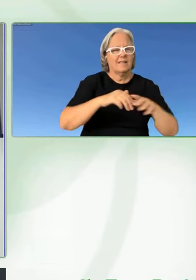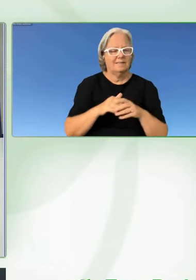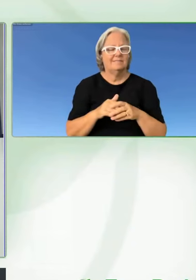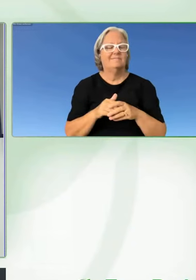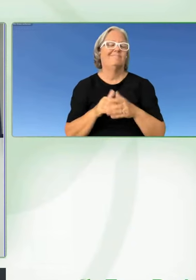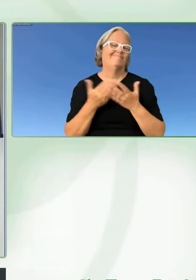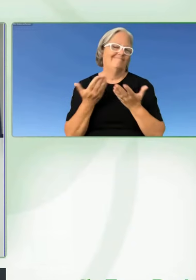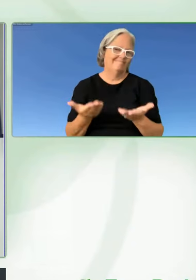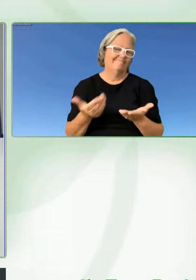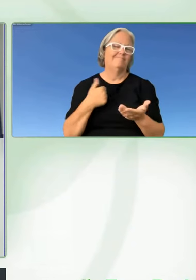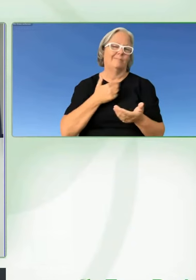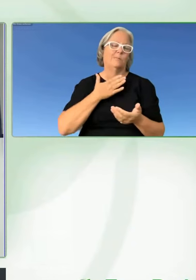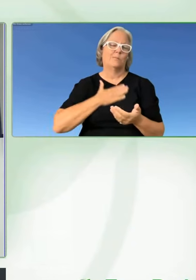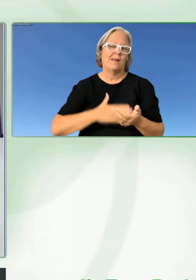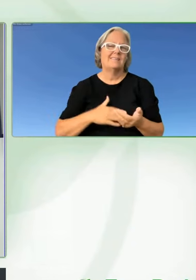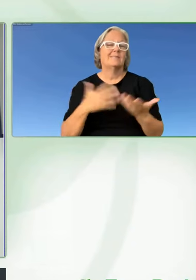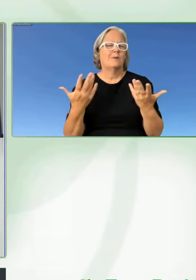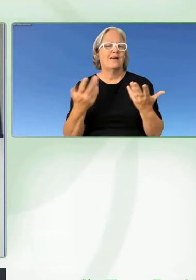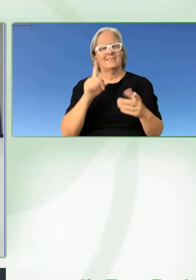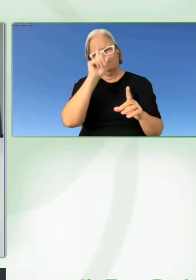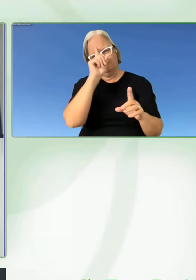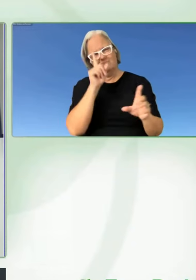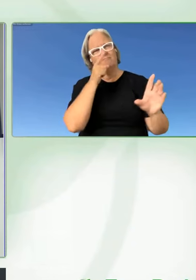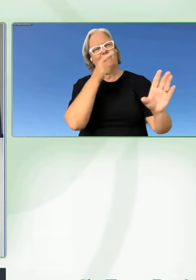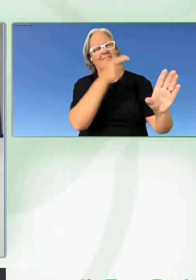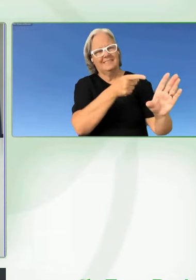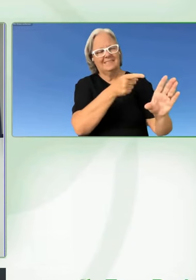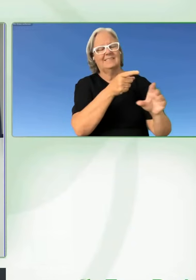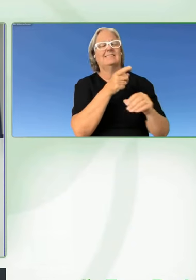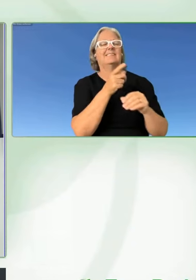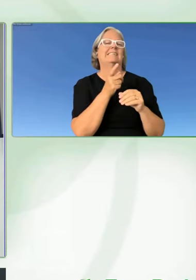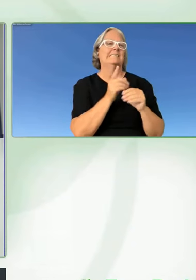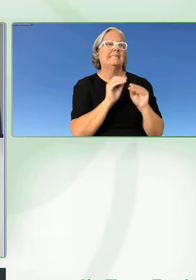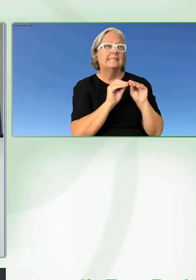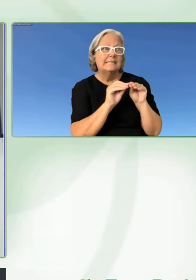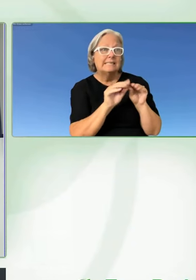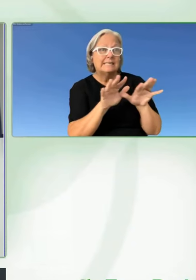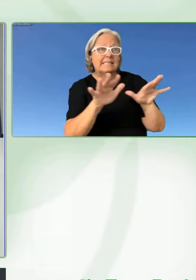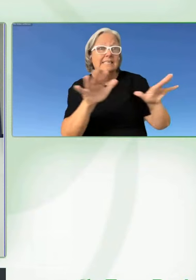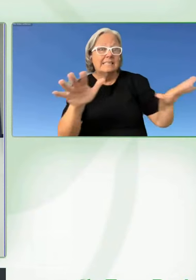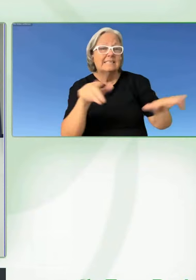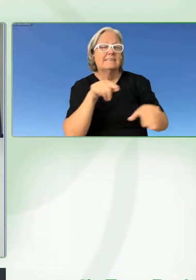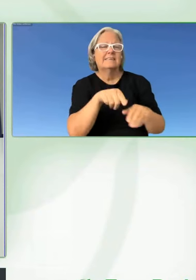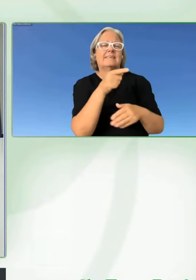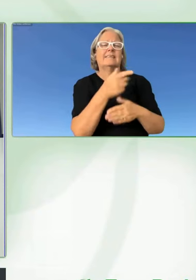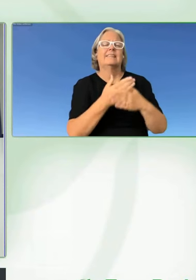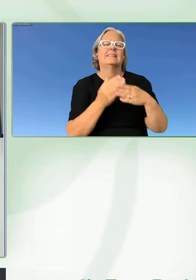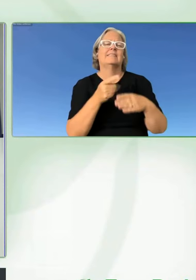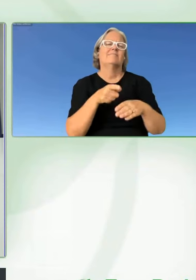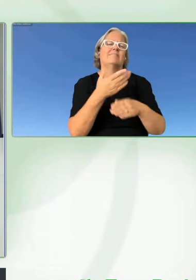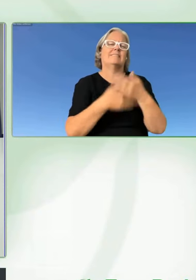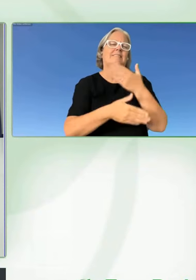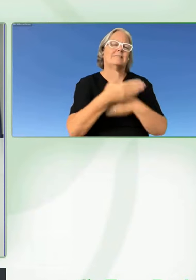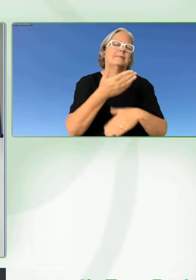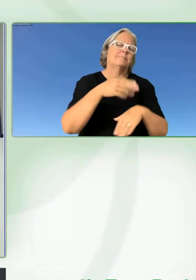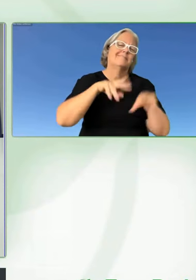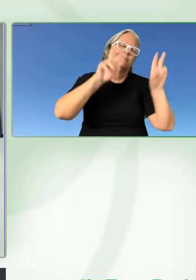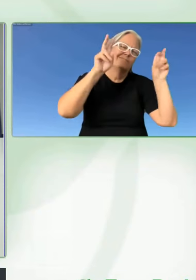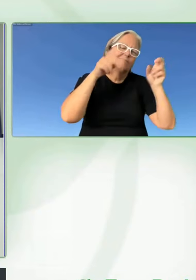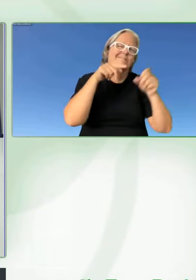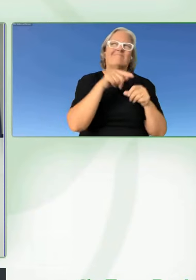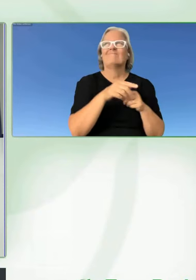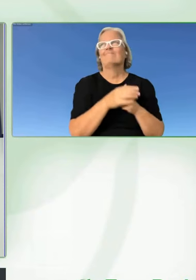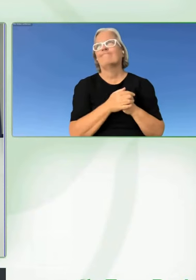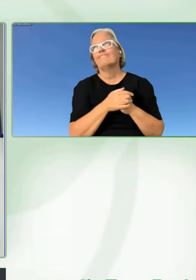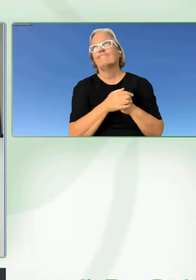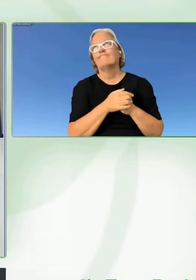reach out and to make the disability topics much more, I would say,